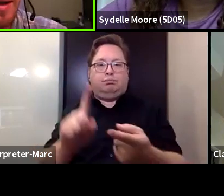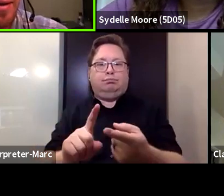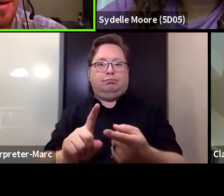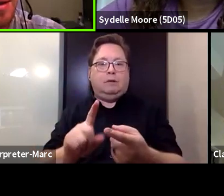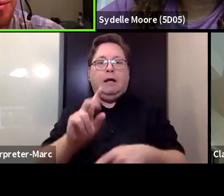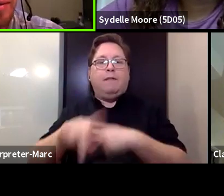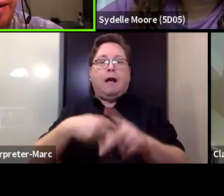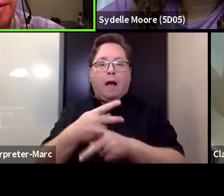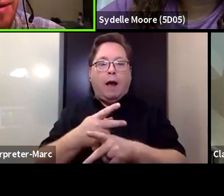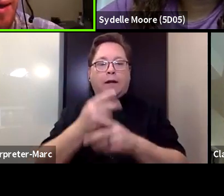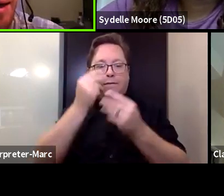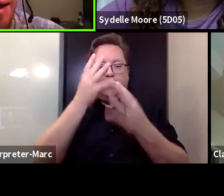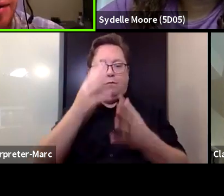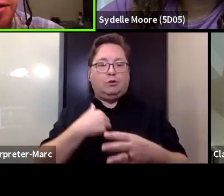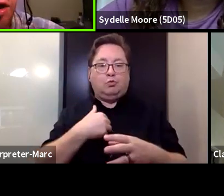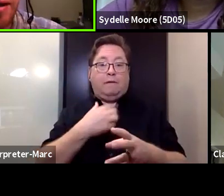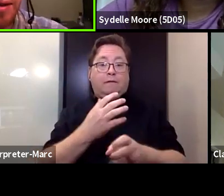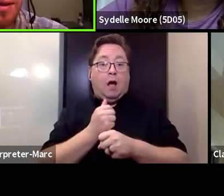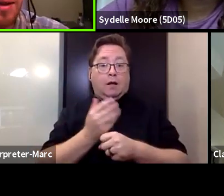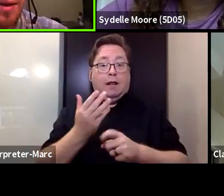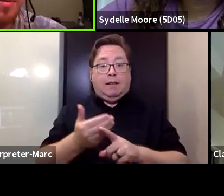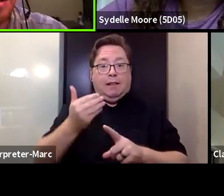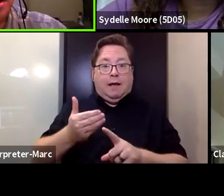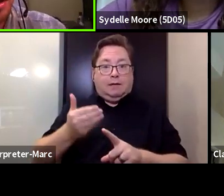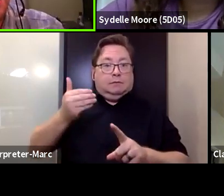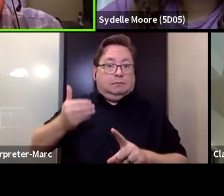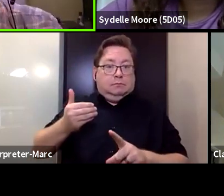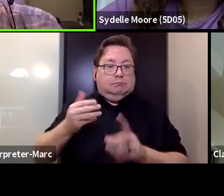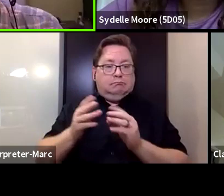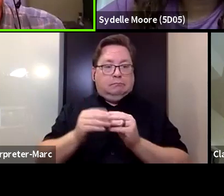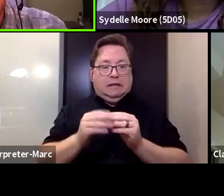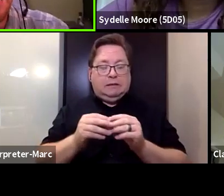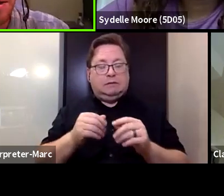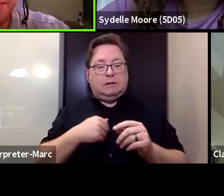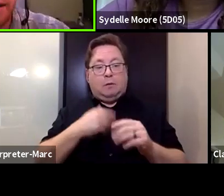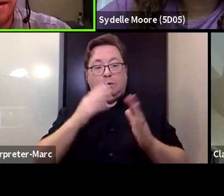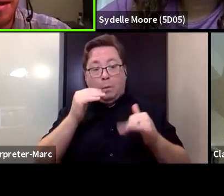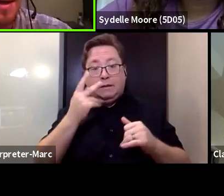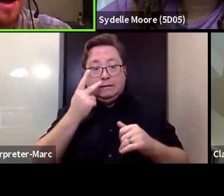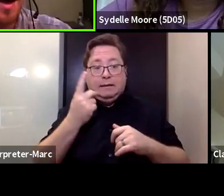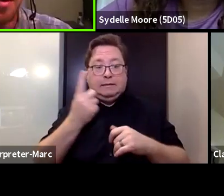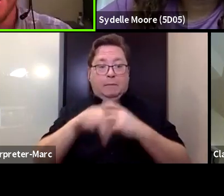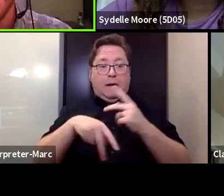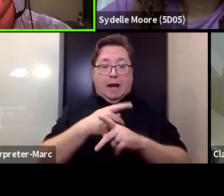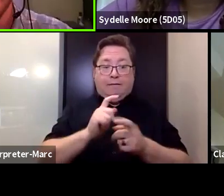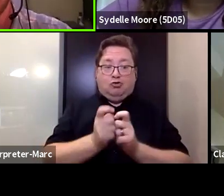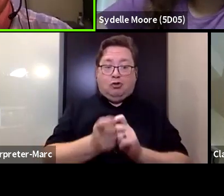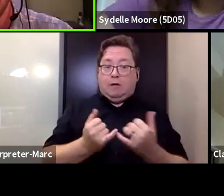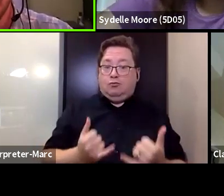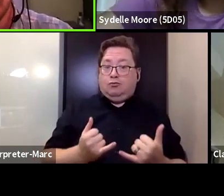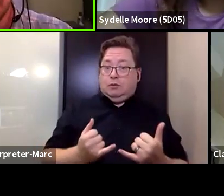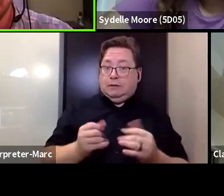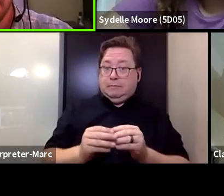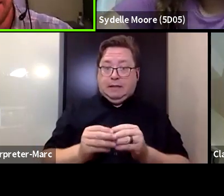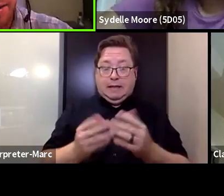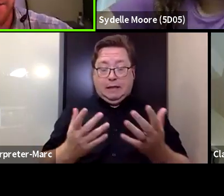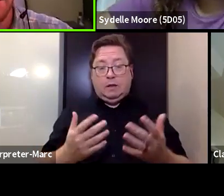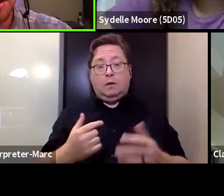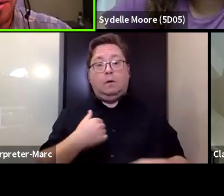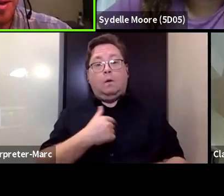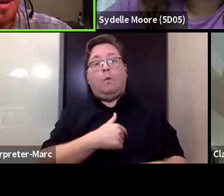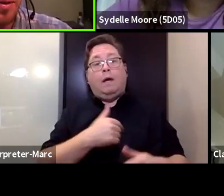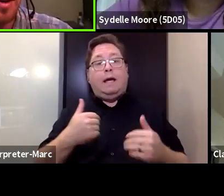been getting in the last couple meetings. I was hoping to see some kind of change in this meeting. We had a